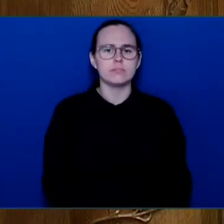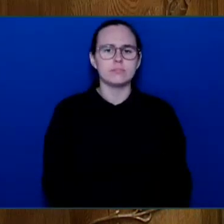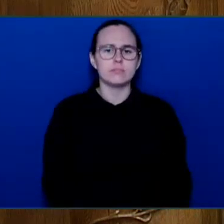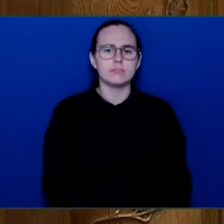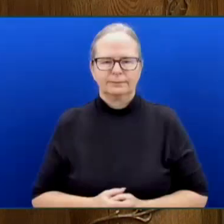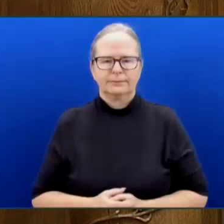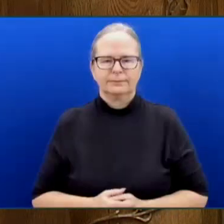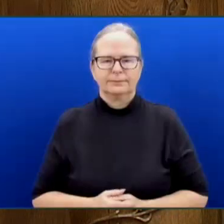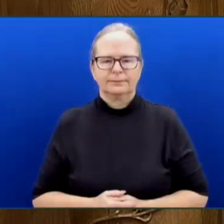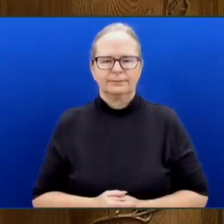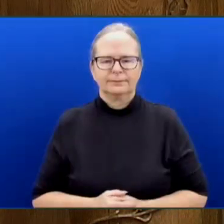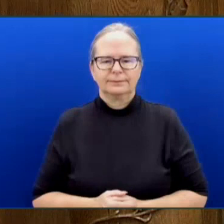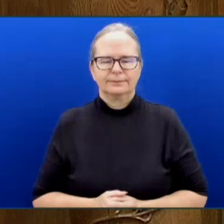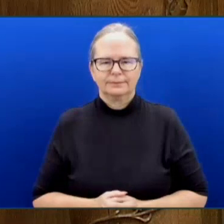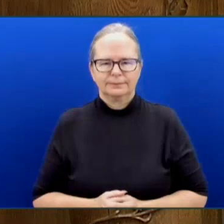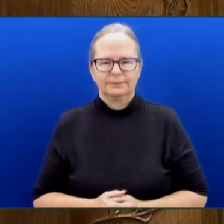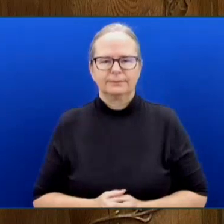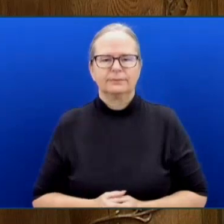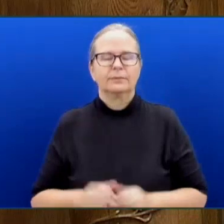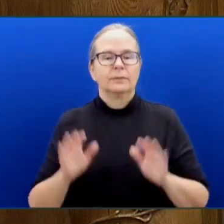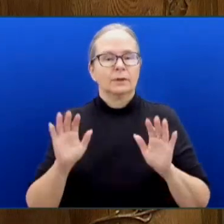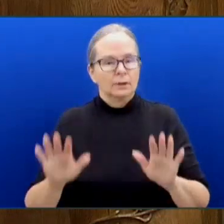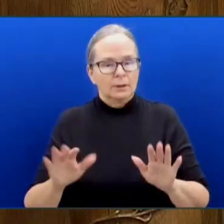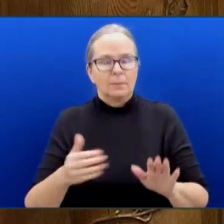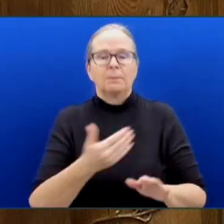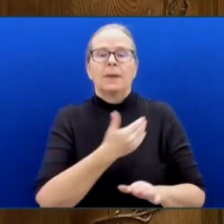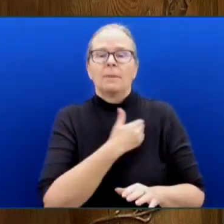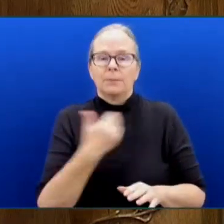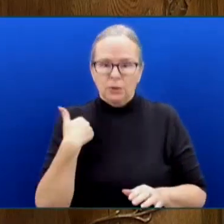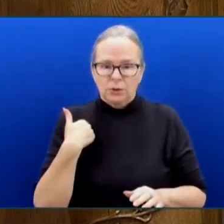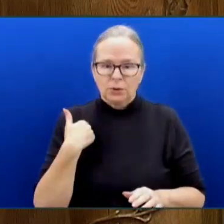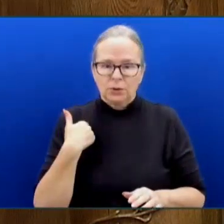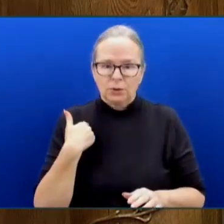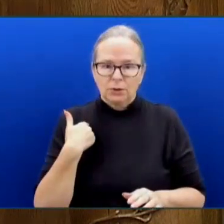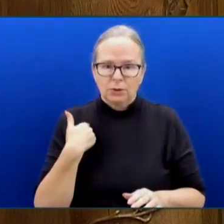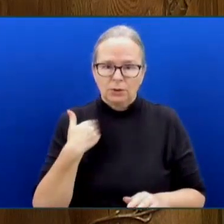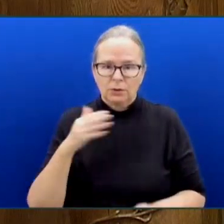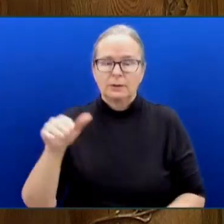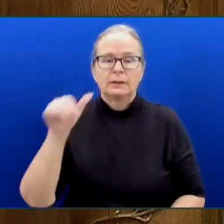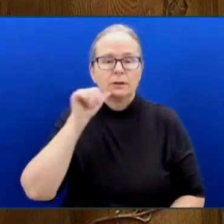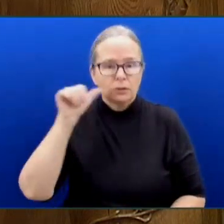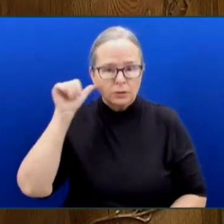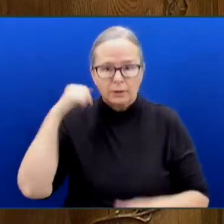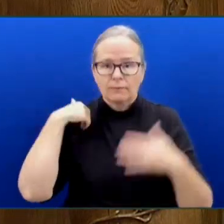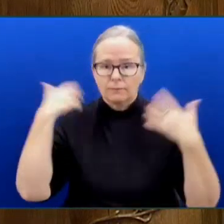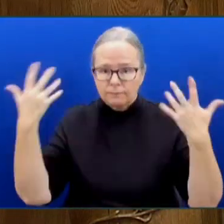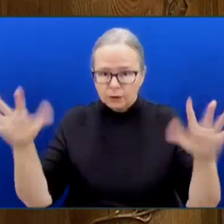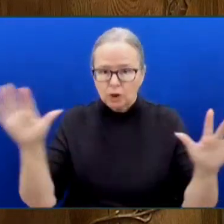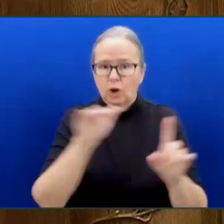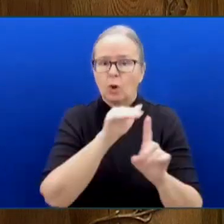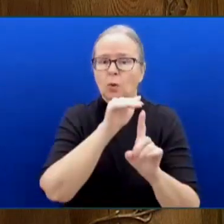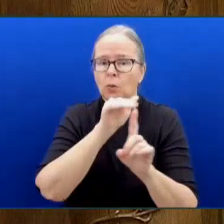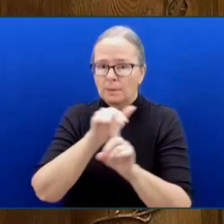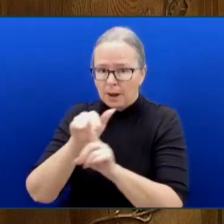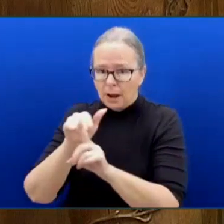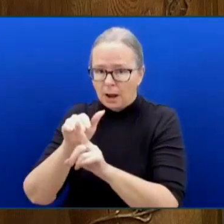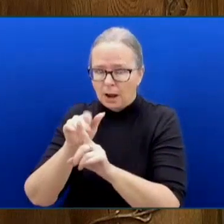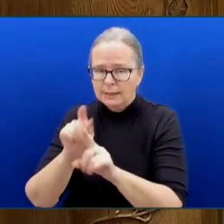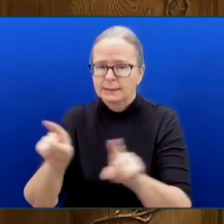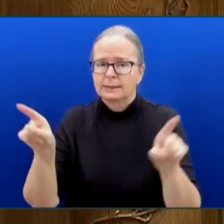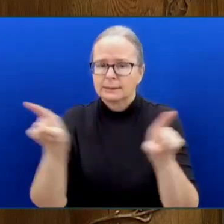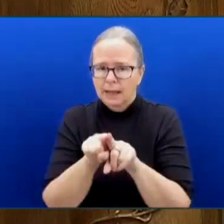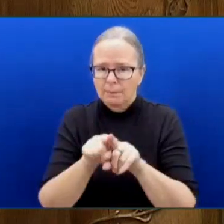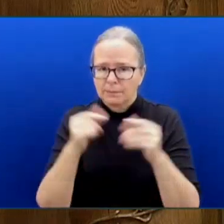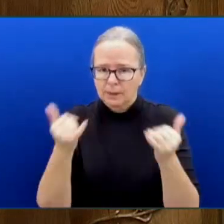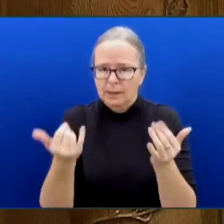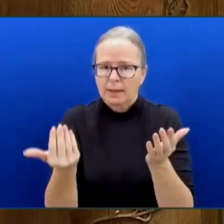Members, as I reminded yesterday, let's hear the question and also please let's hear the answer